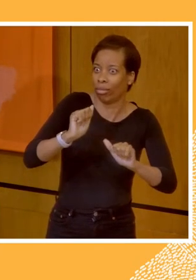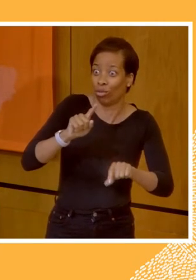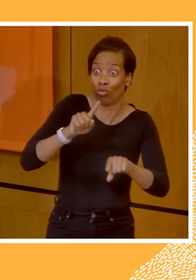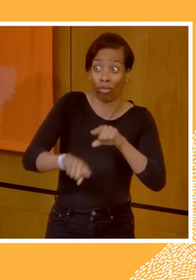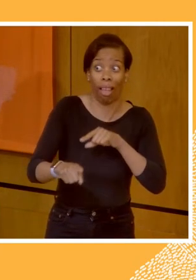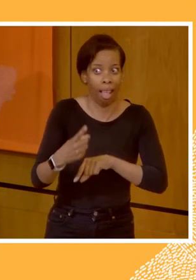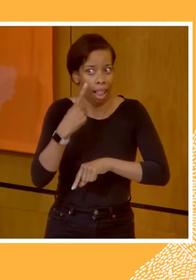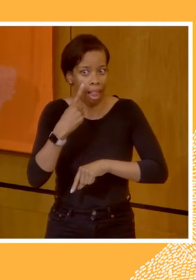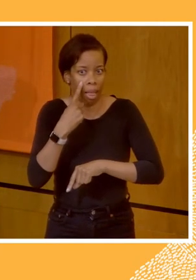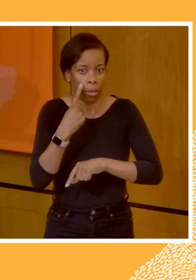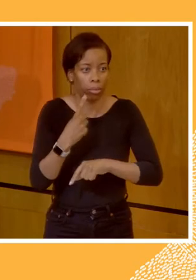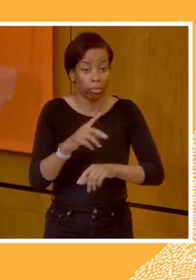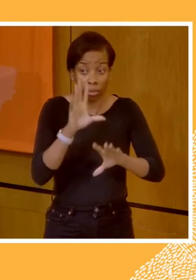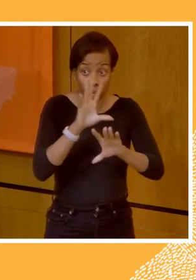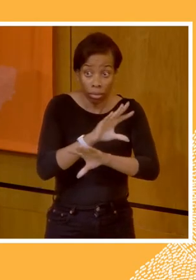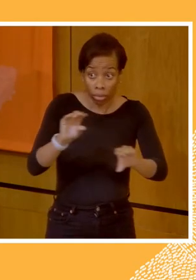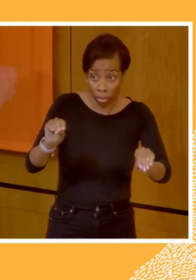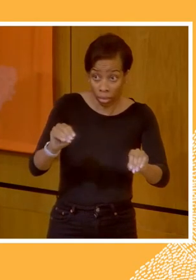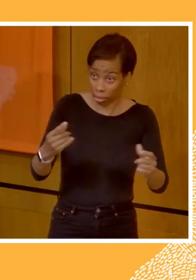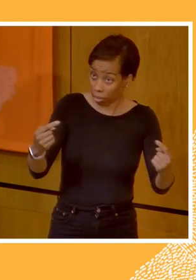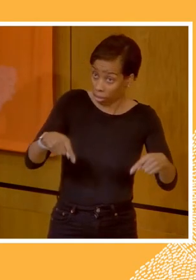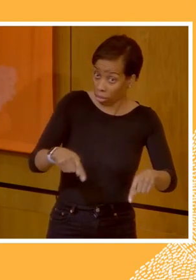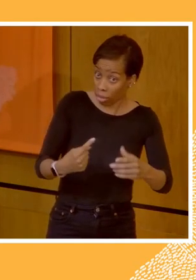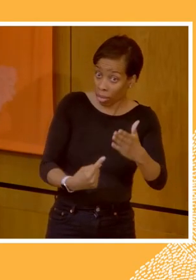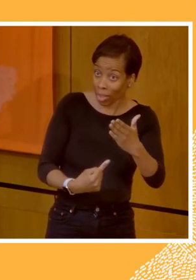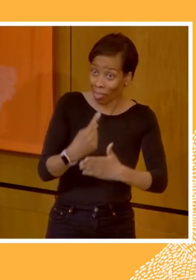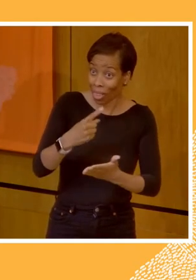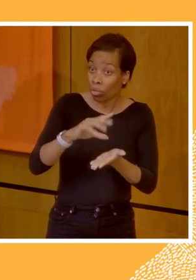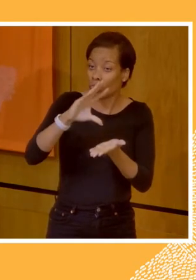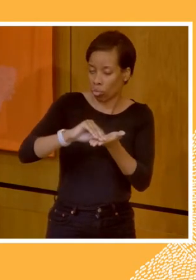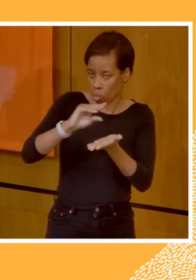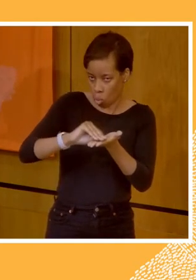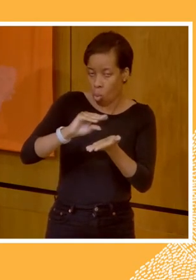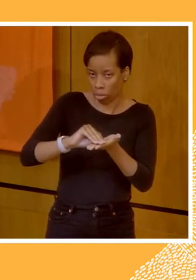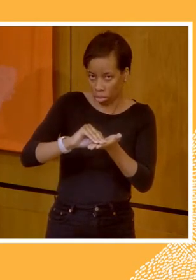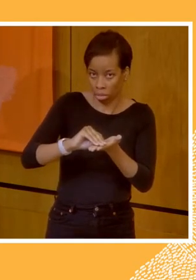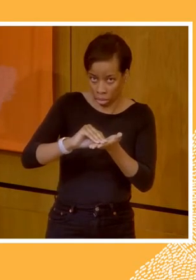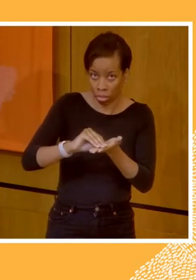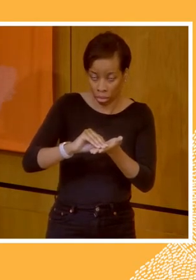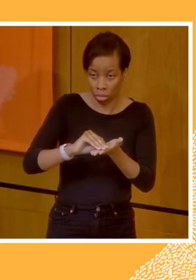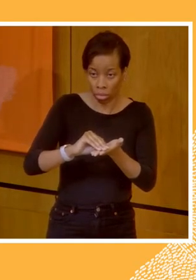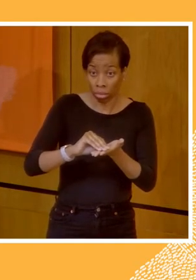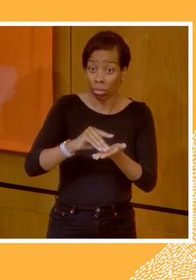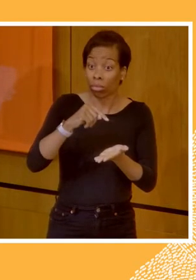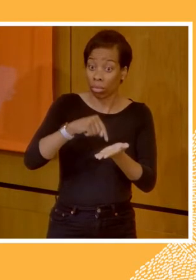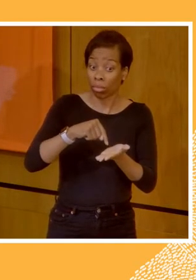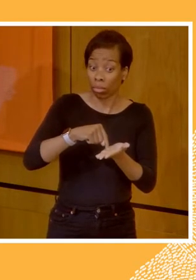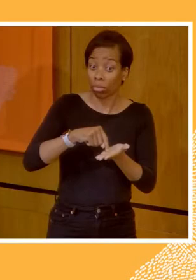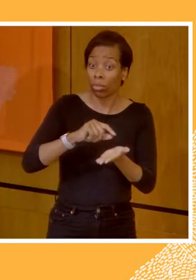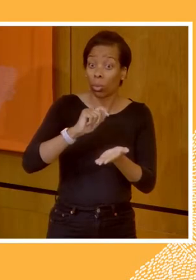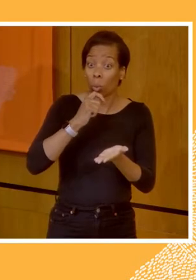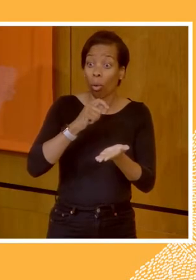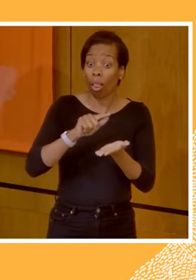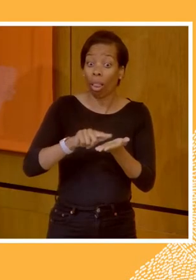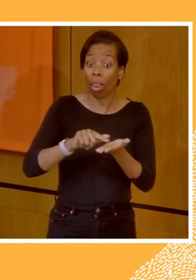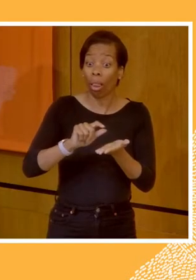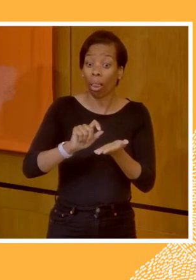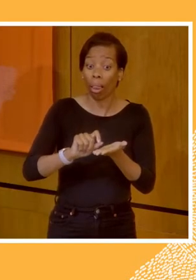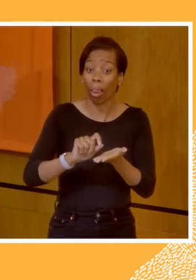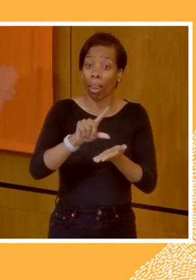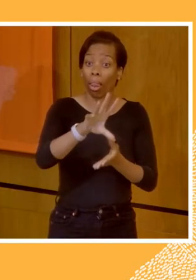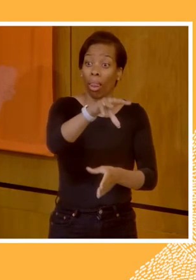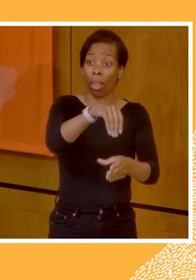do want to let everyone know that this event is being recorded. It will feature in an upcoming episode of the Land